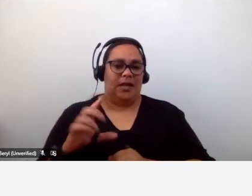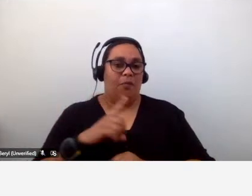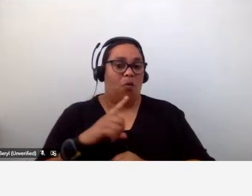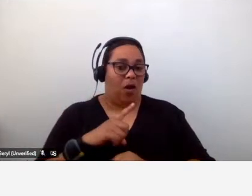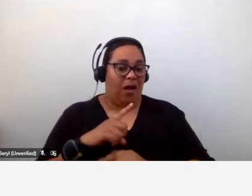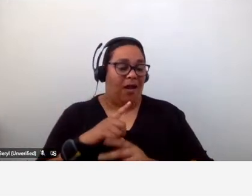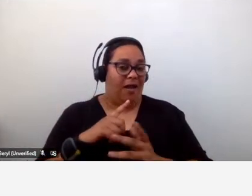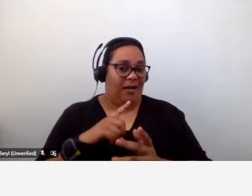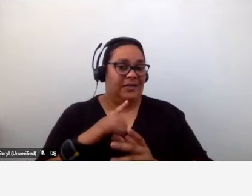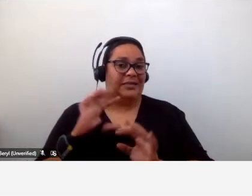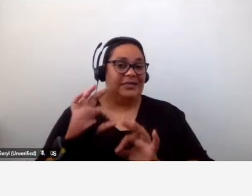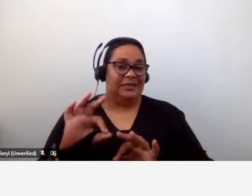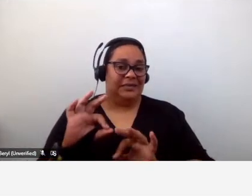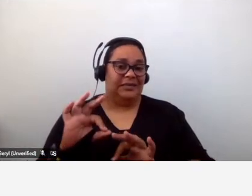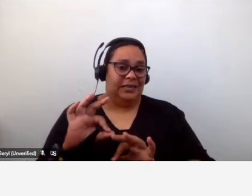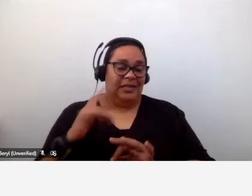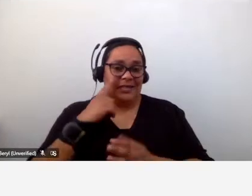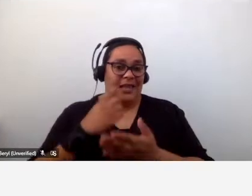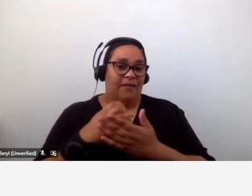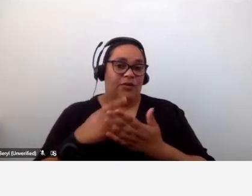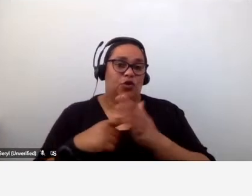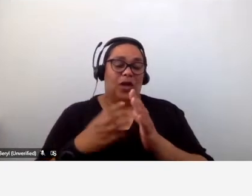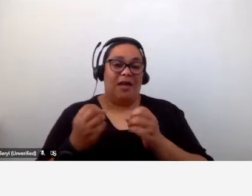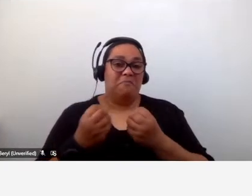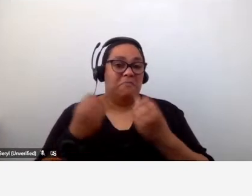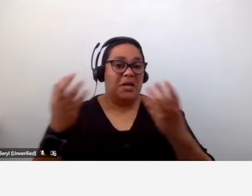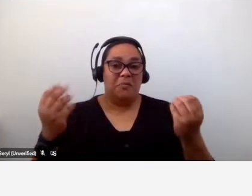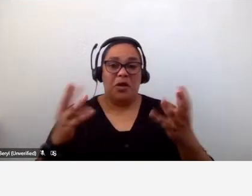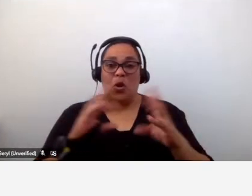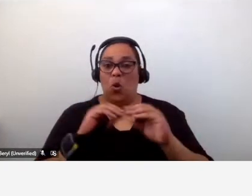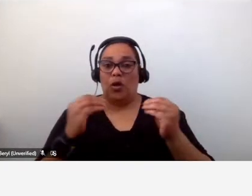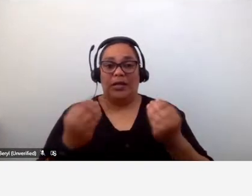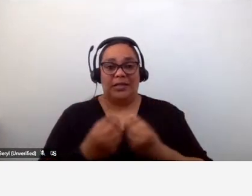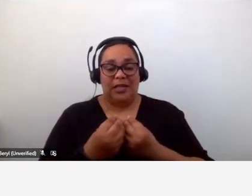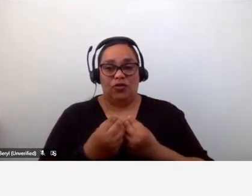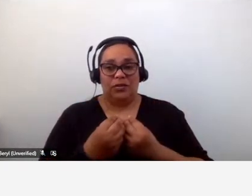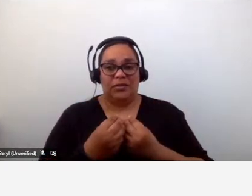Because it's evident that there are so many organizations